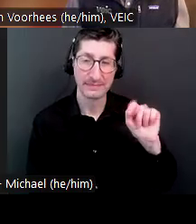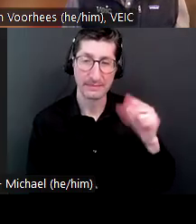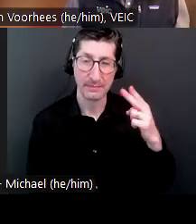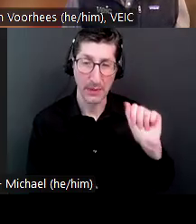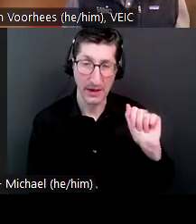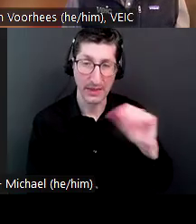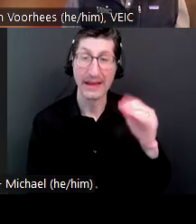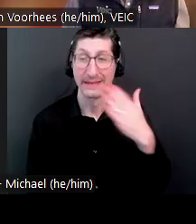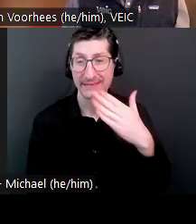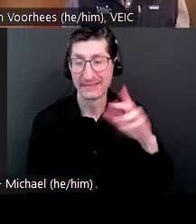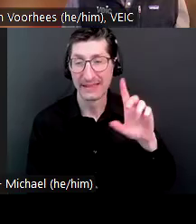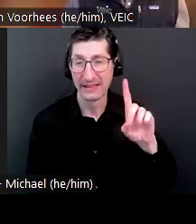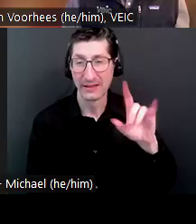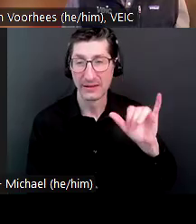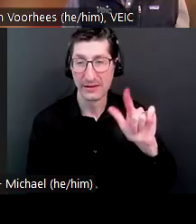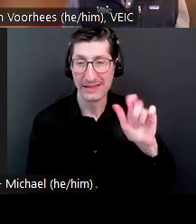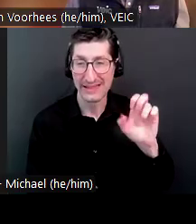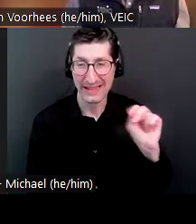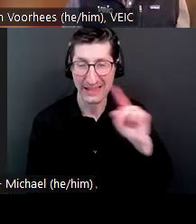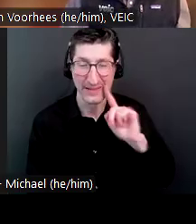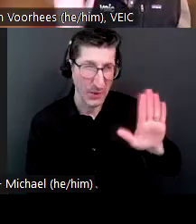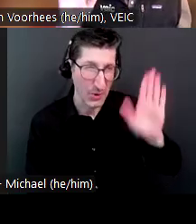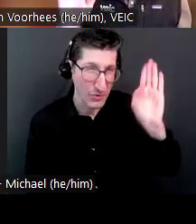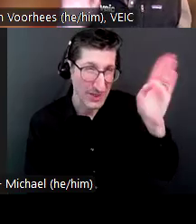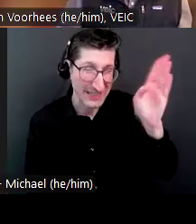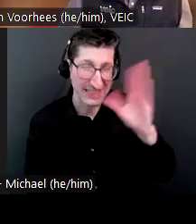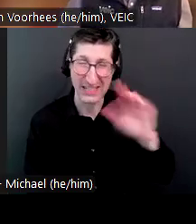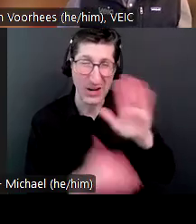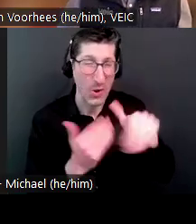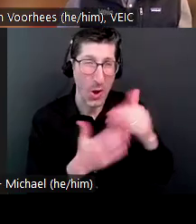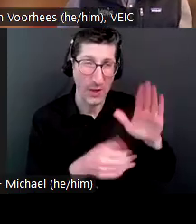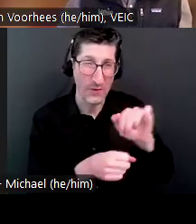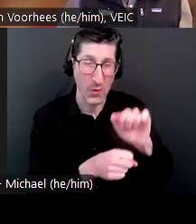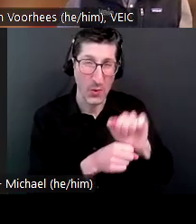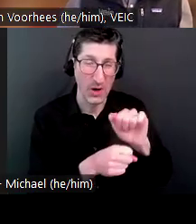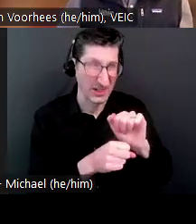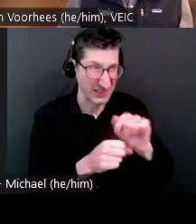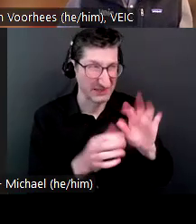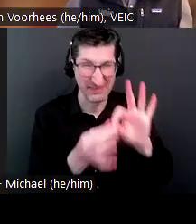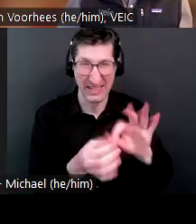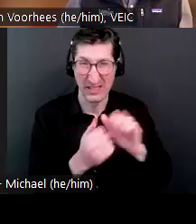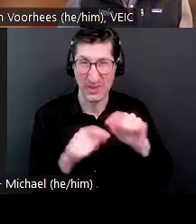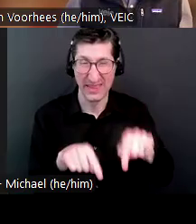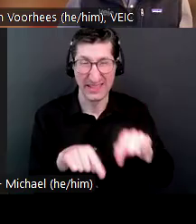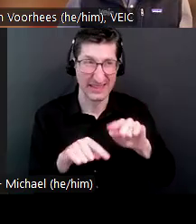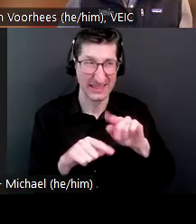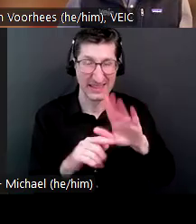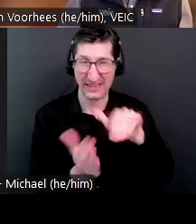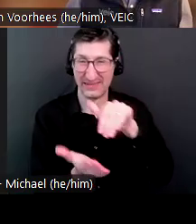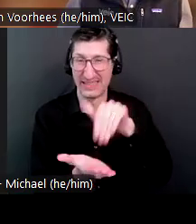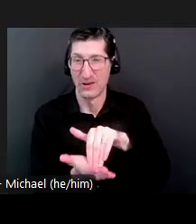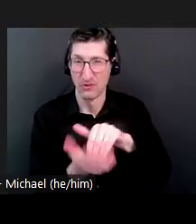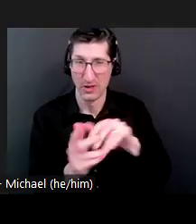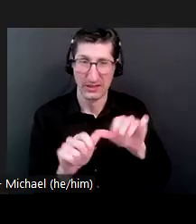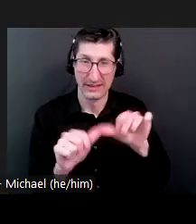Dylan. Thank you. For the presentation and for all the work that you've done on the clearinghouse. We unfortunately don't have time for